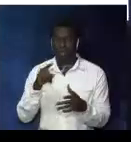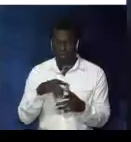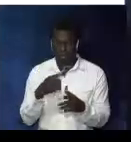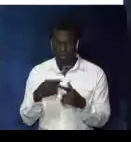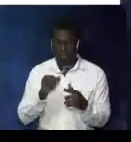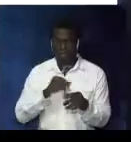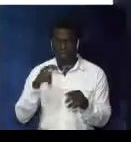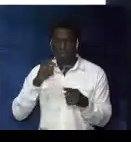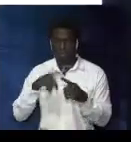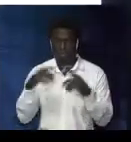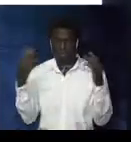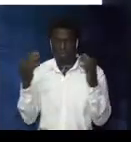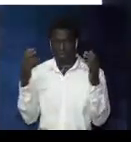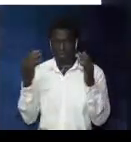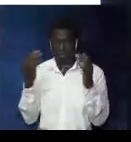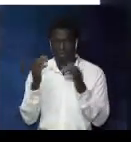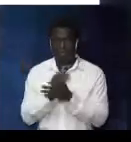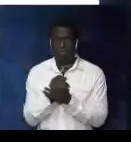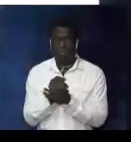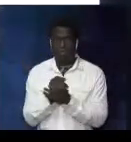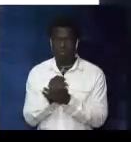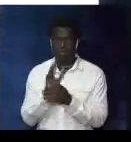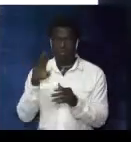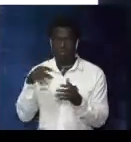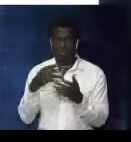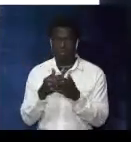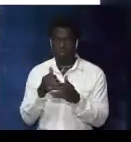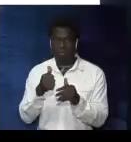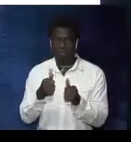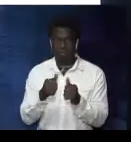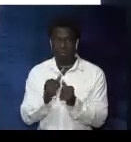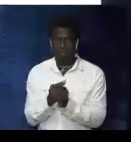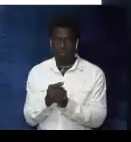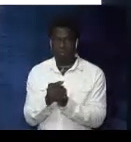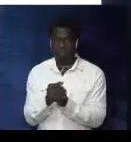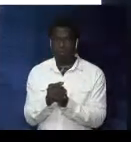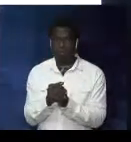with a chair. You got the 3 correctly. Well done.